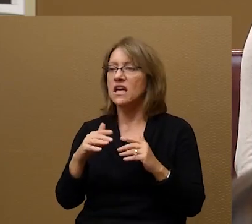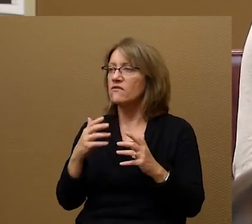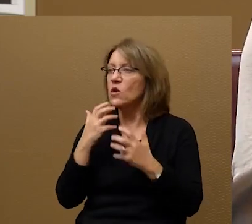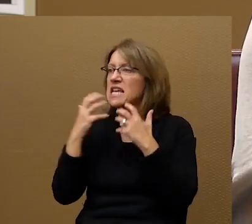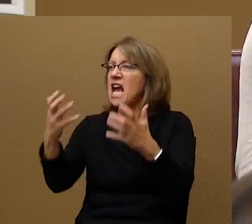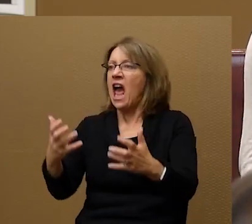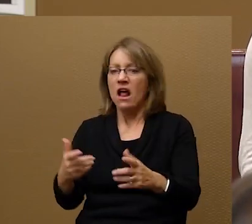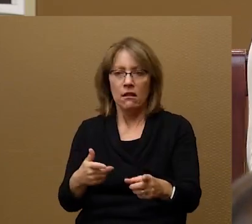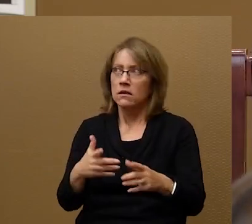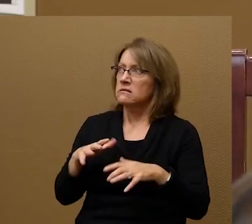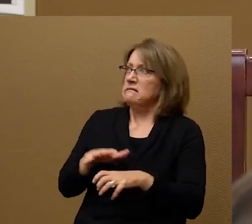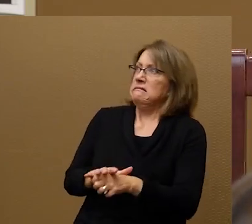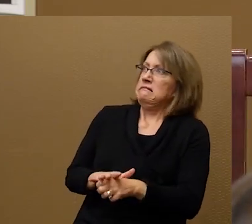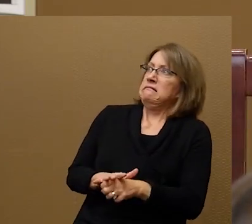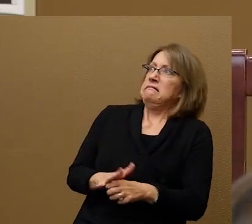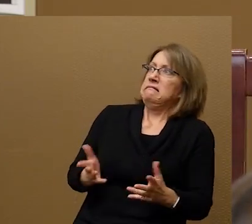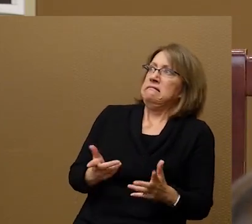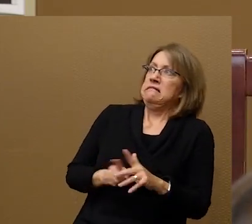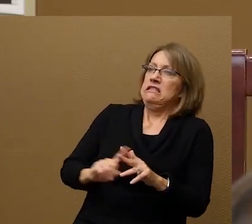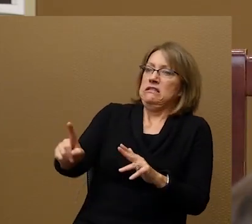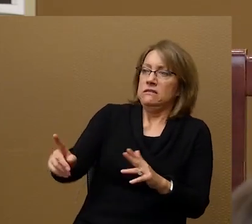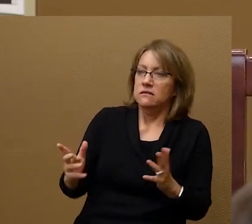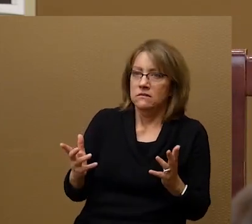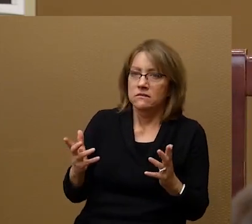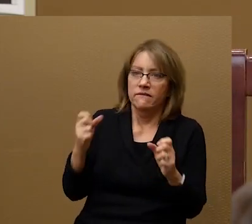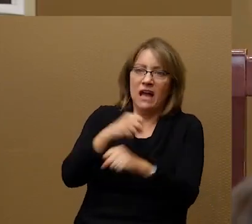will fight or flight.